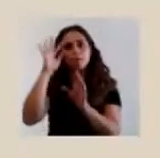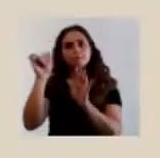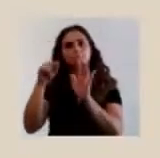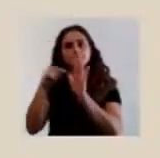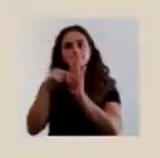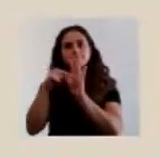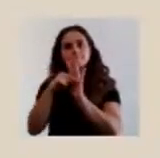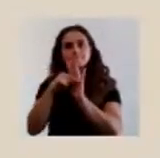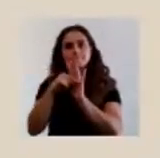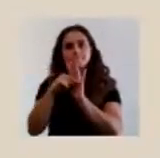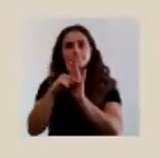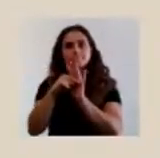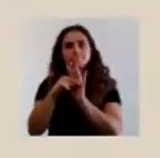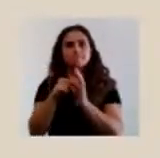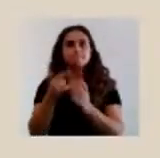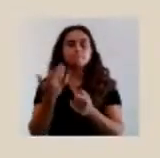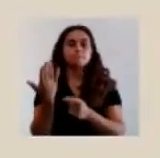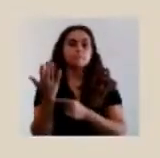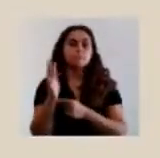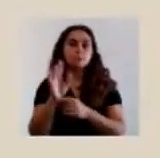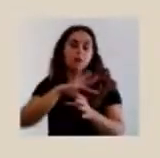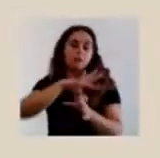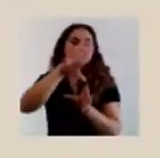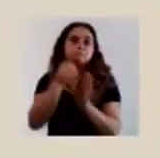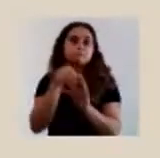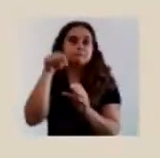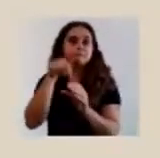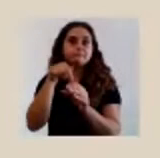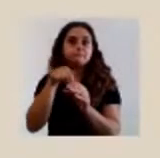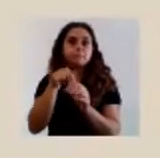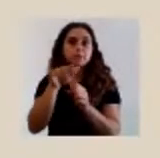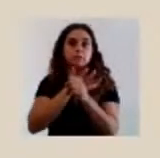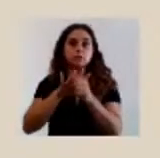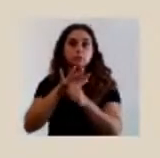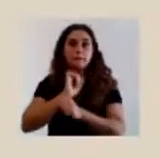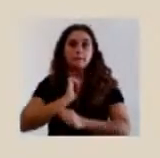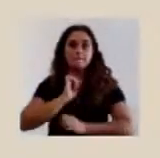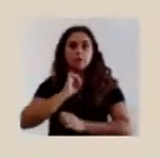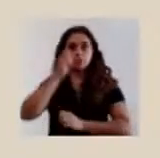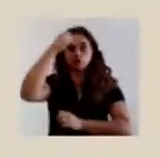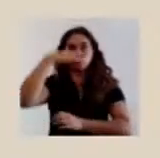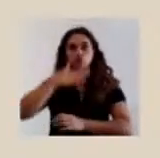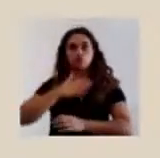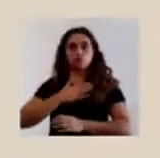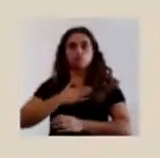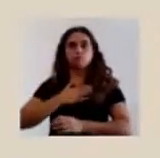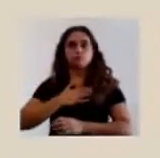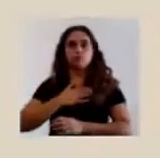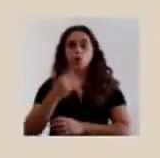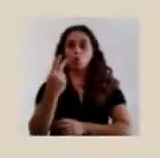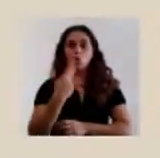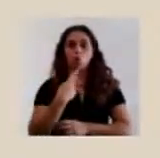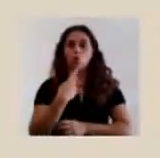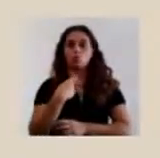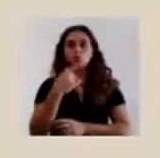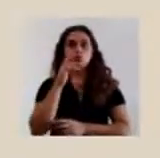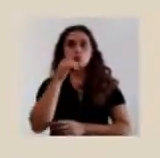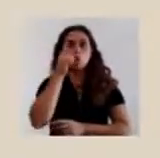group, termed in-group bias. In the case of my story, where we were both Black